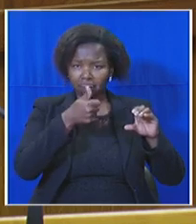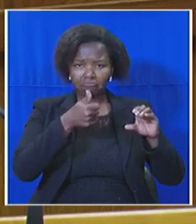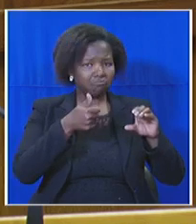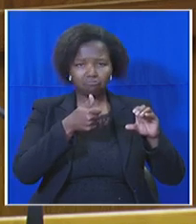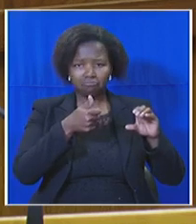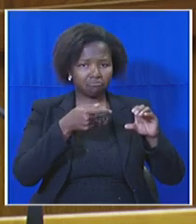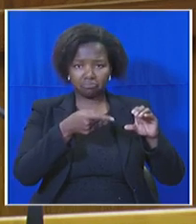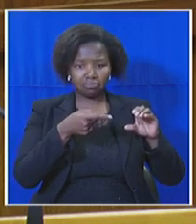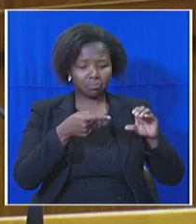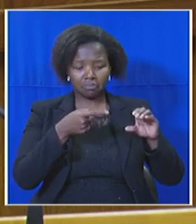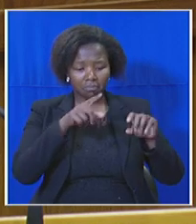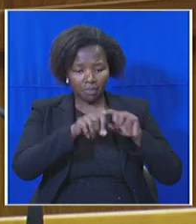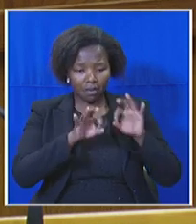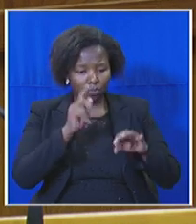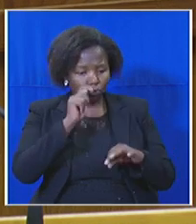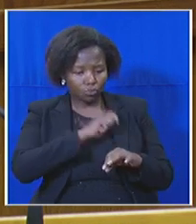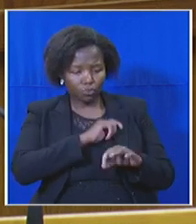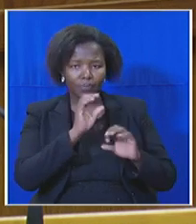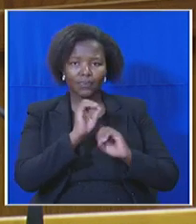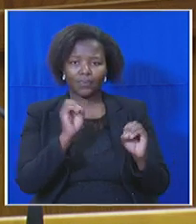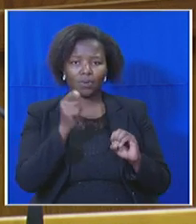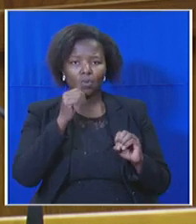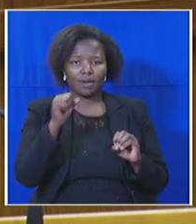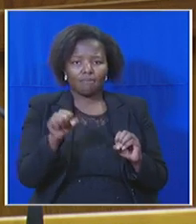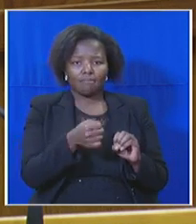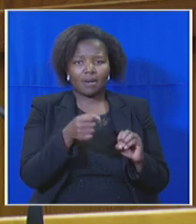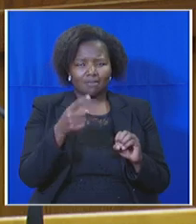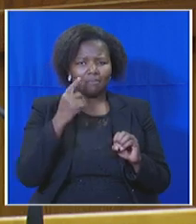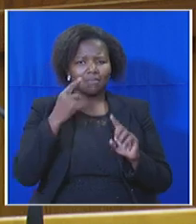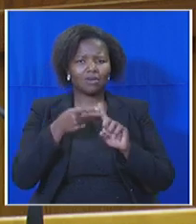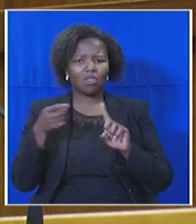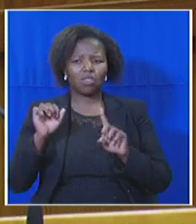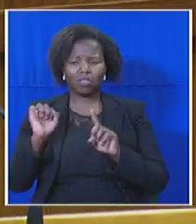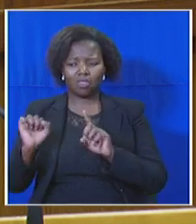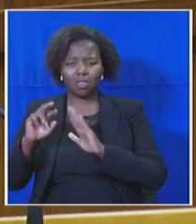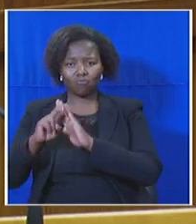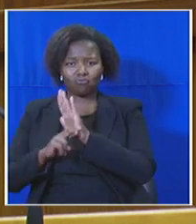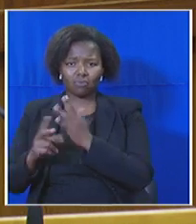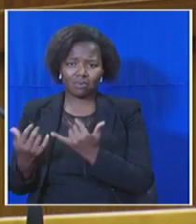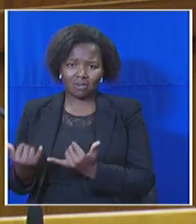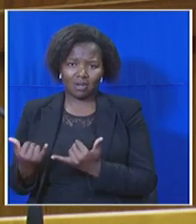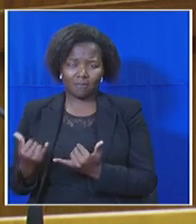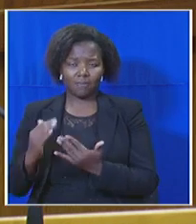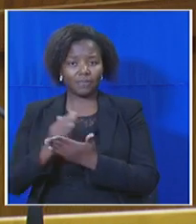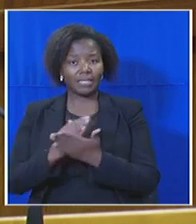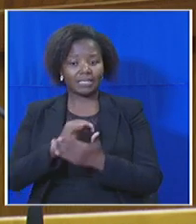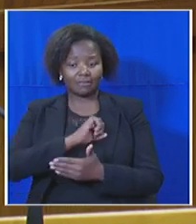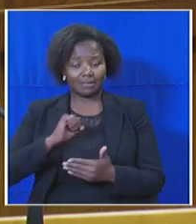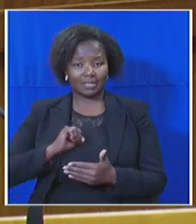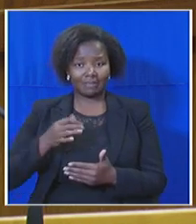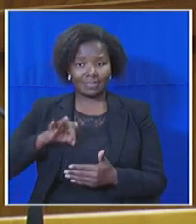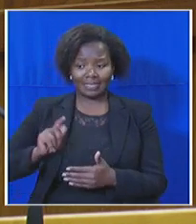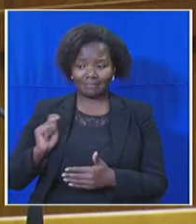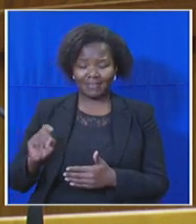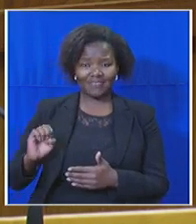claims not verified on their employment in contravention of relevant regulations. Some employees are paid salaries higher